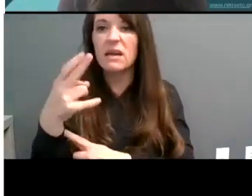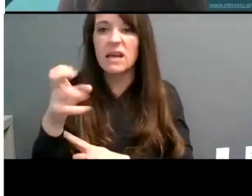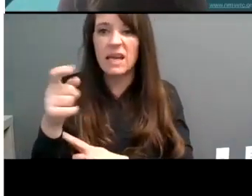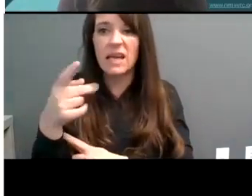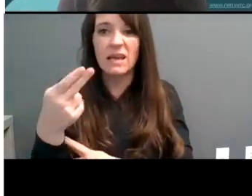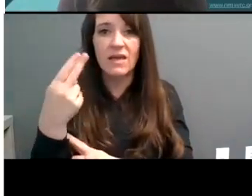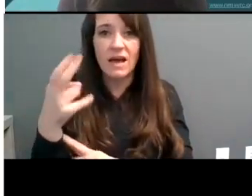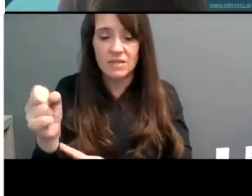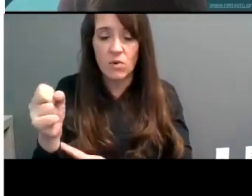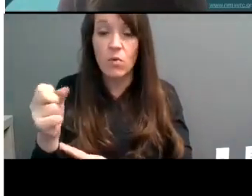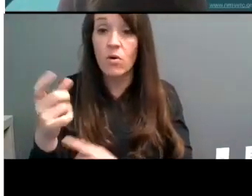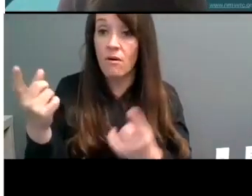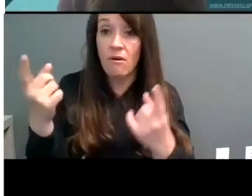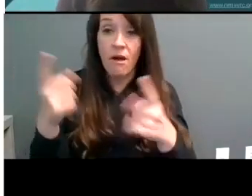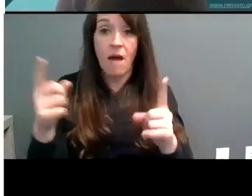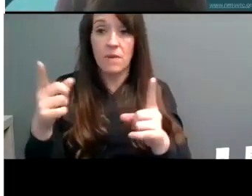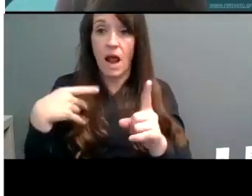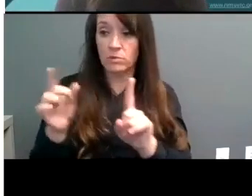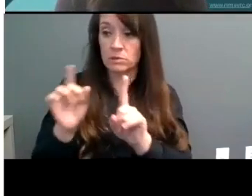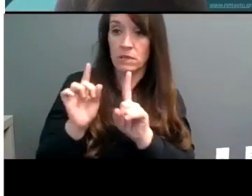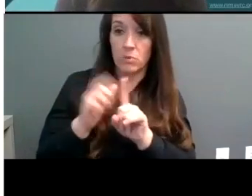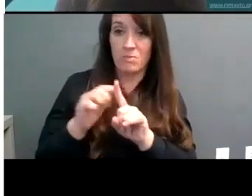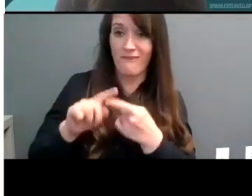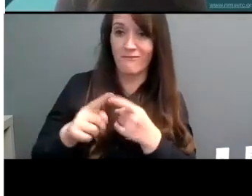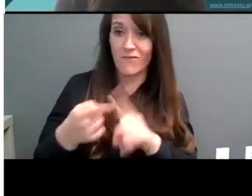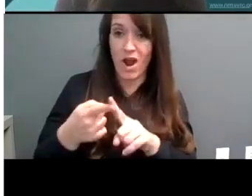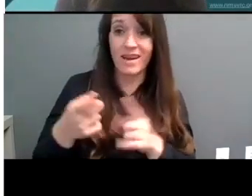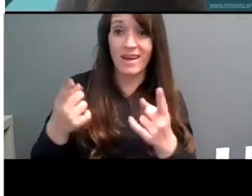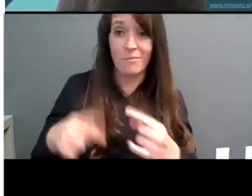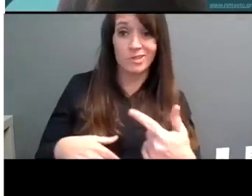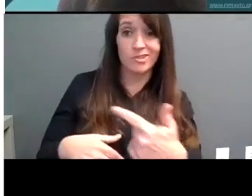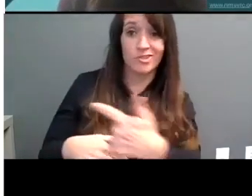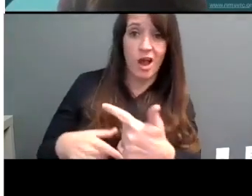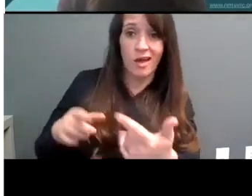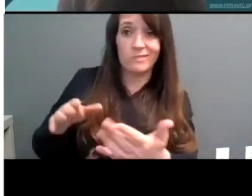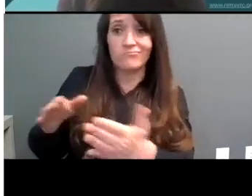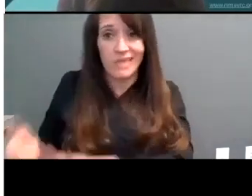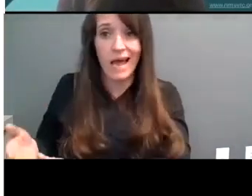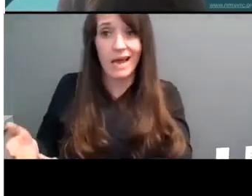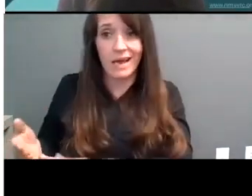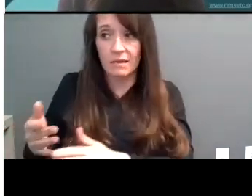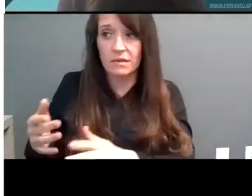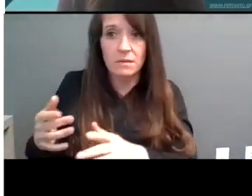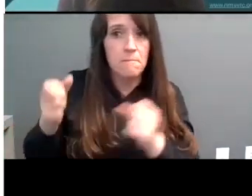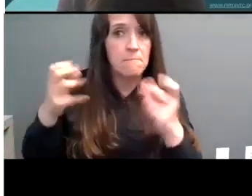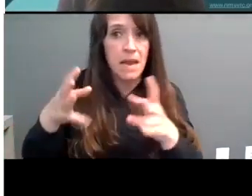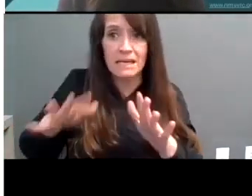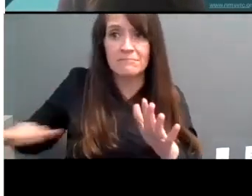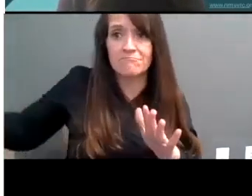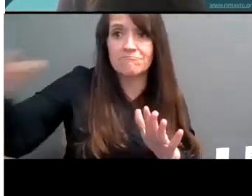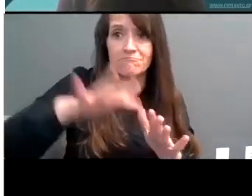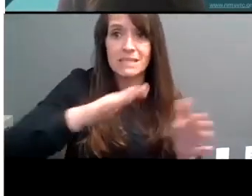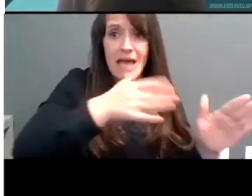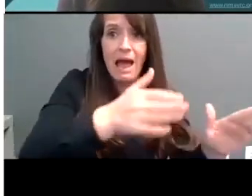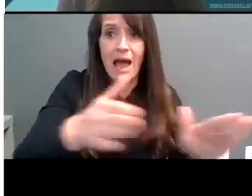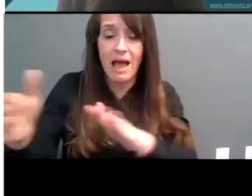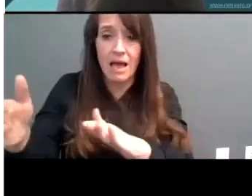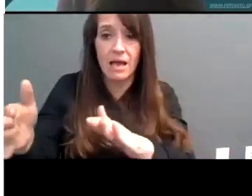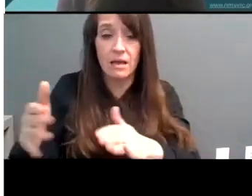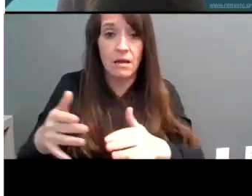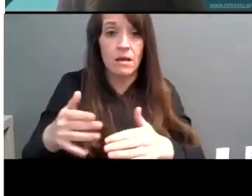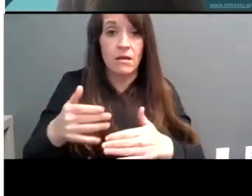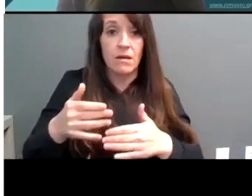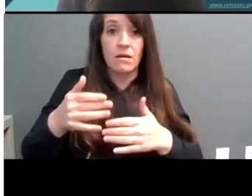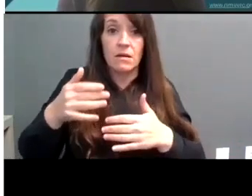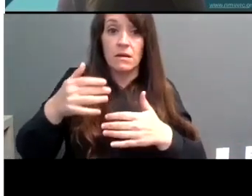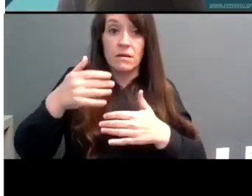friend as she and many other classmates were shot and killed all around me. In the days and weeks that followed, a lot of well-meaning people from